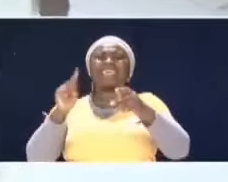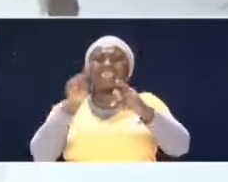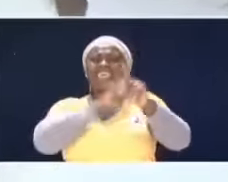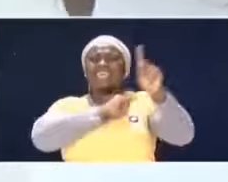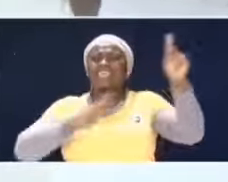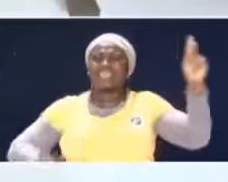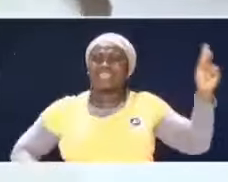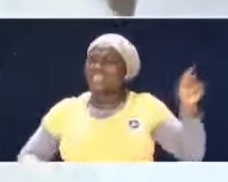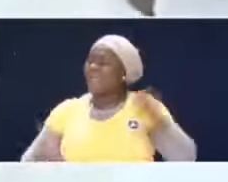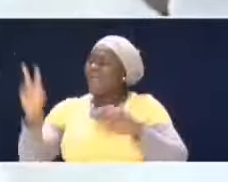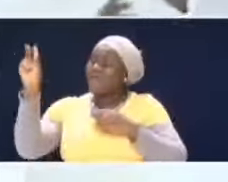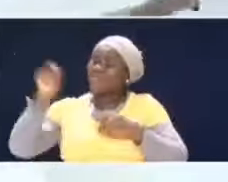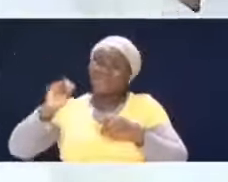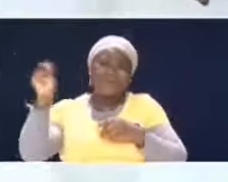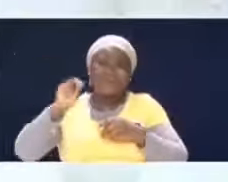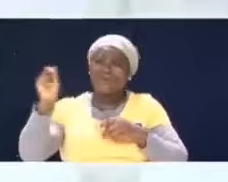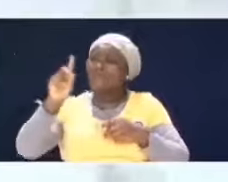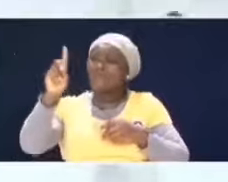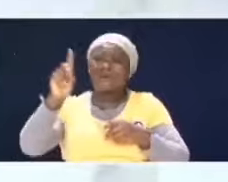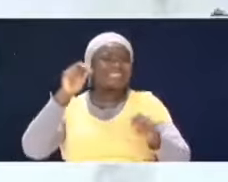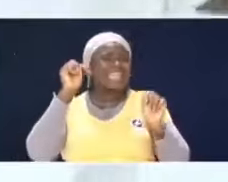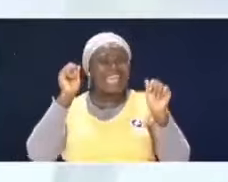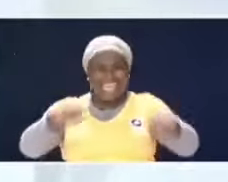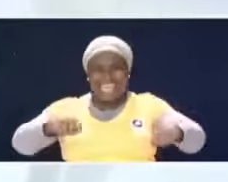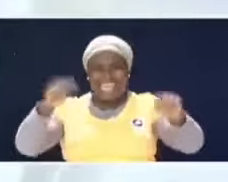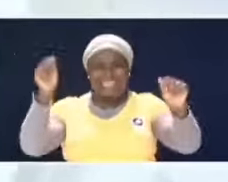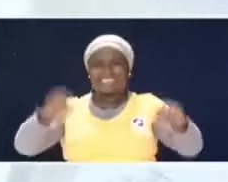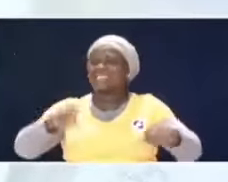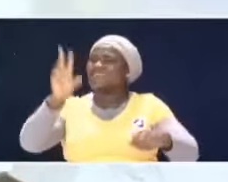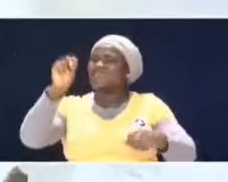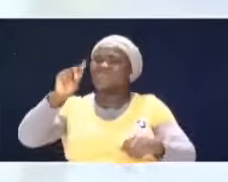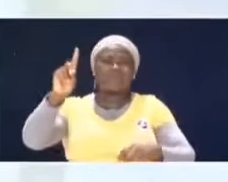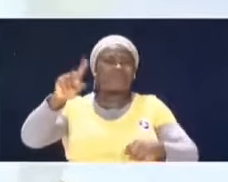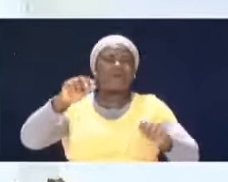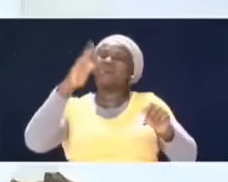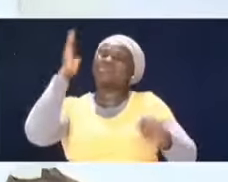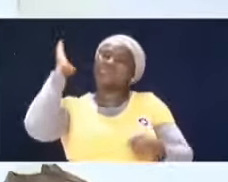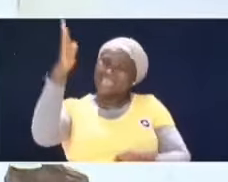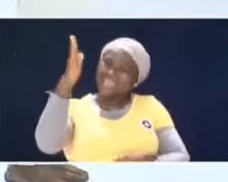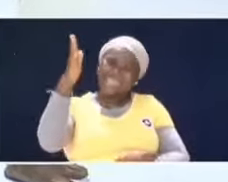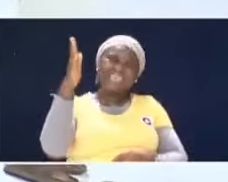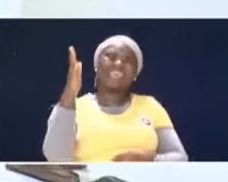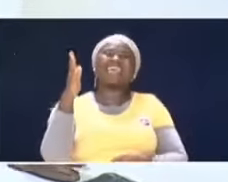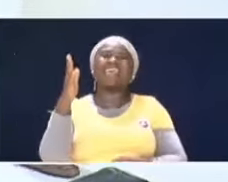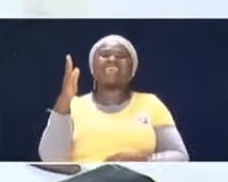King? No one can, hey. No one we